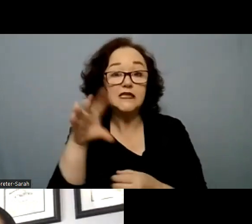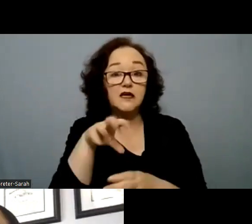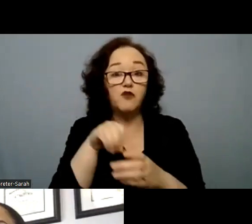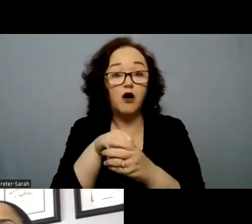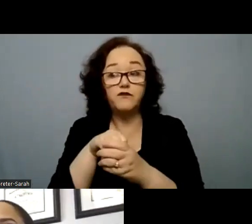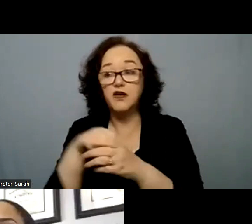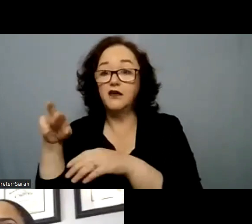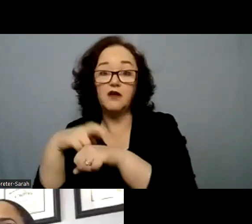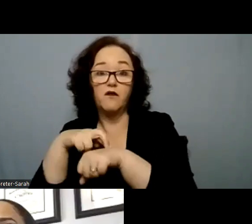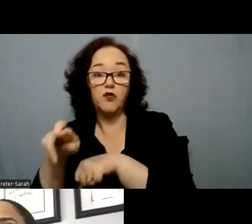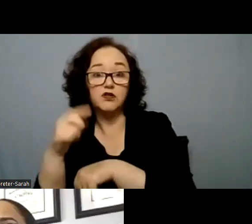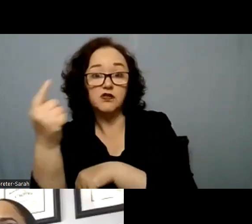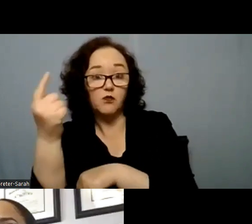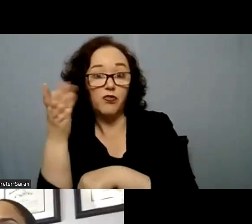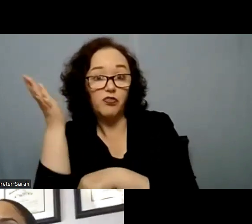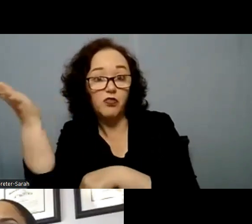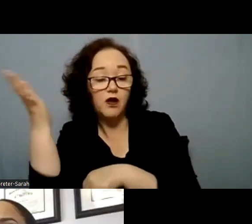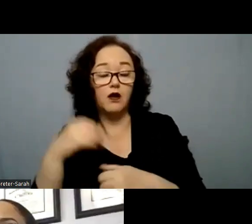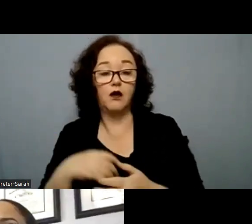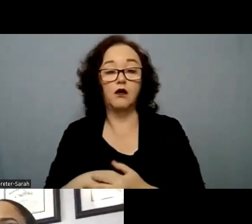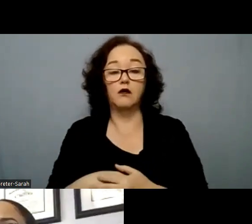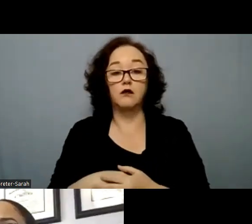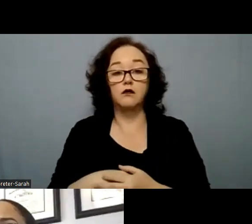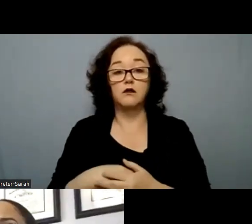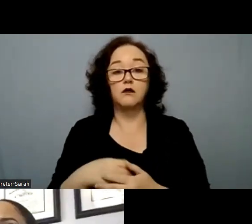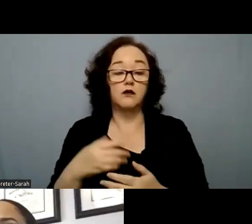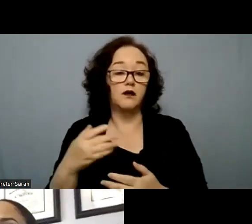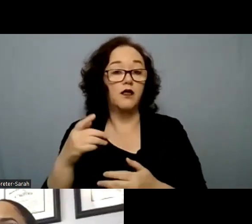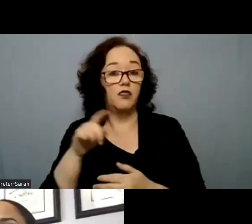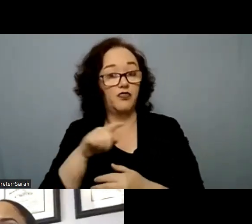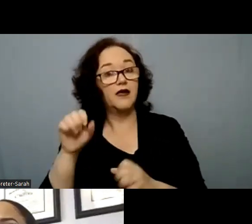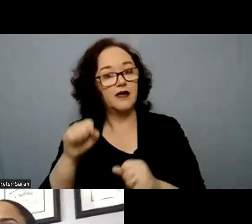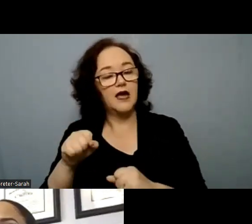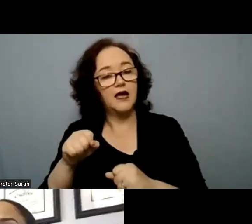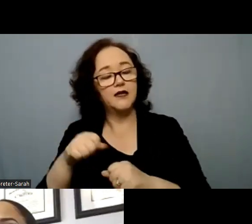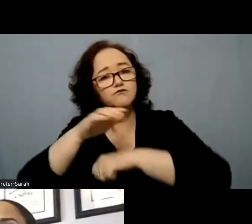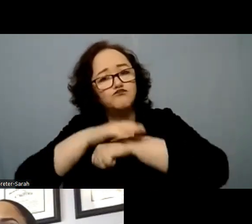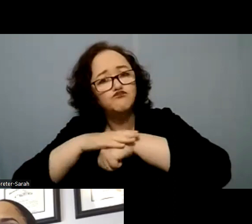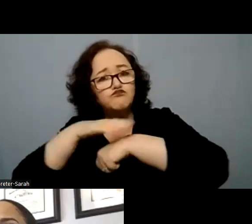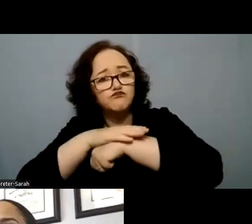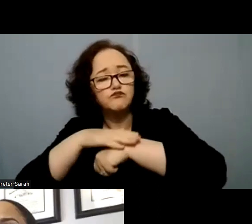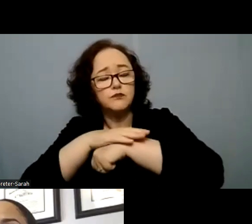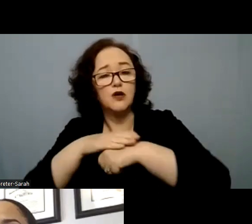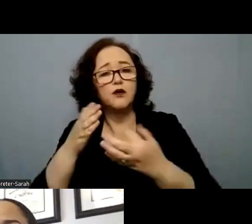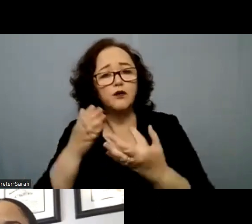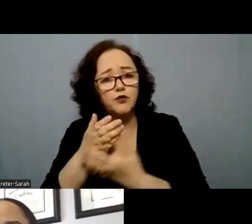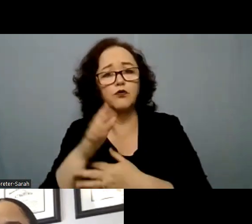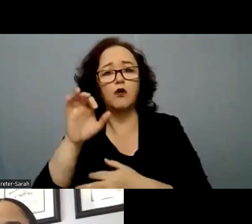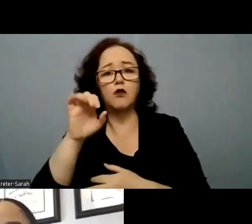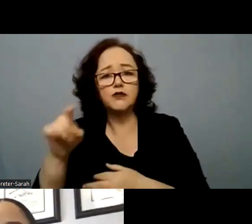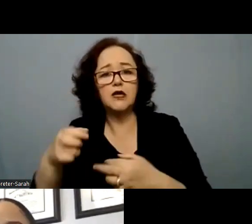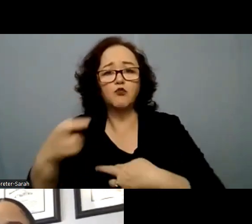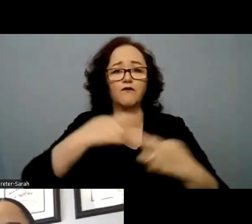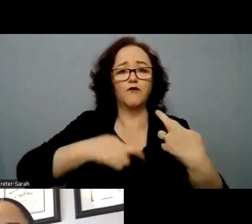to, figuratively and literally hold the individual's hand, through the overdose reversal process and transport